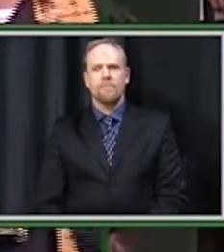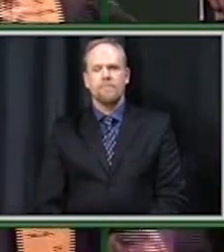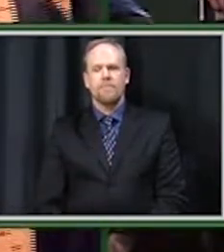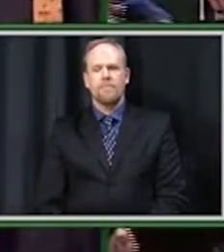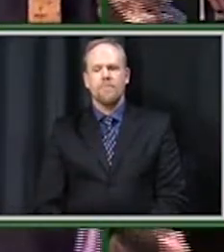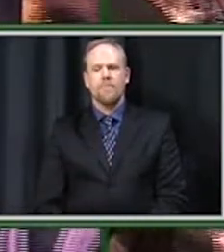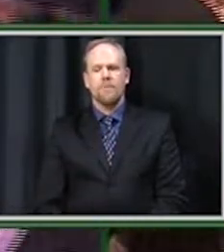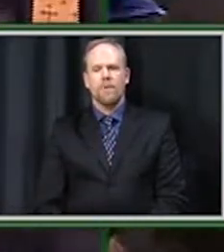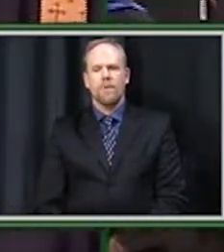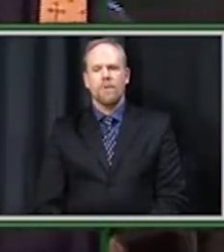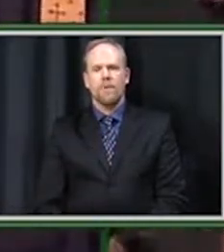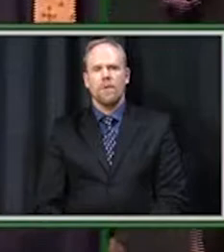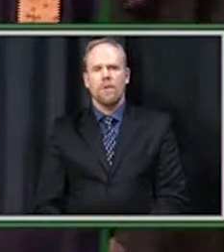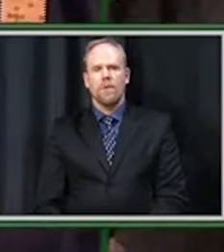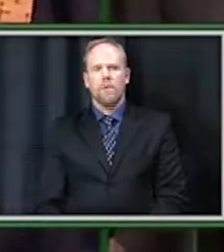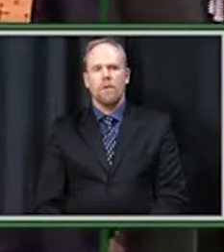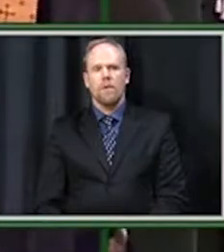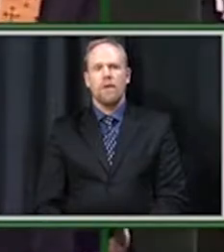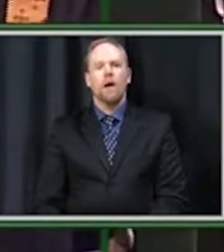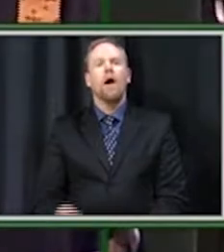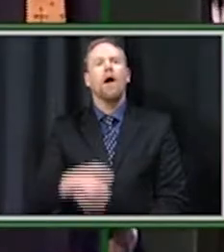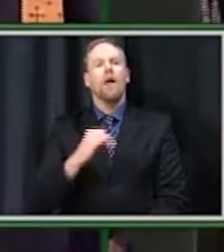Stephanie Ruckthorn-Sakul.